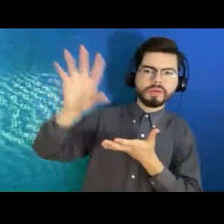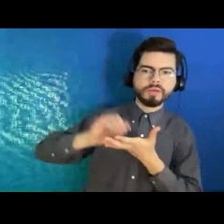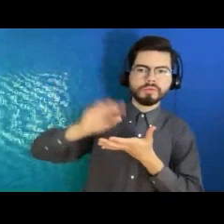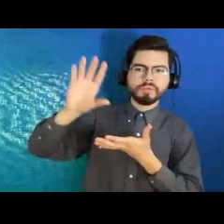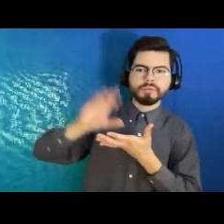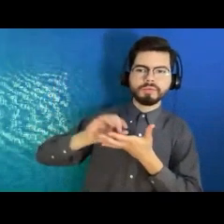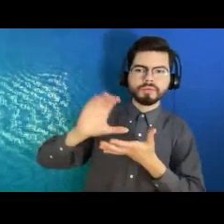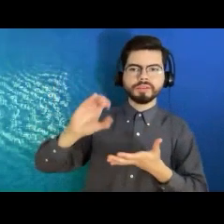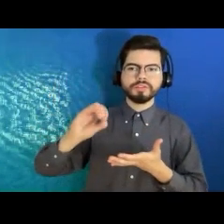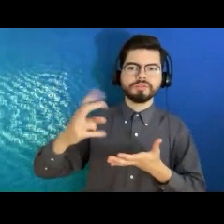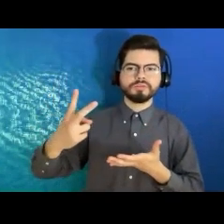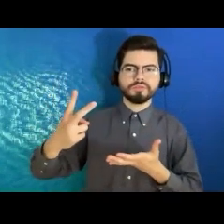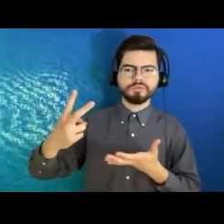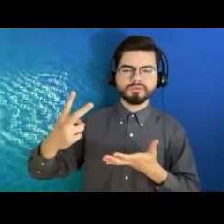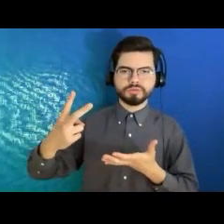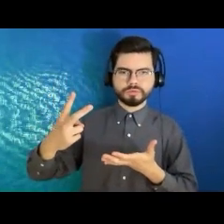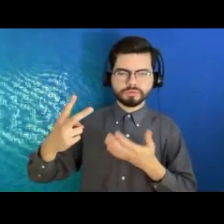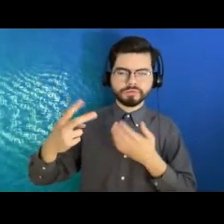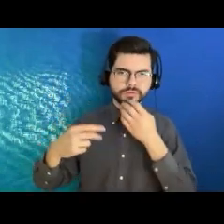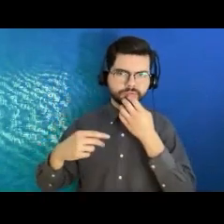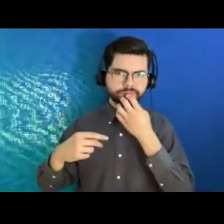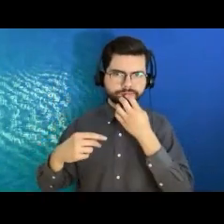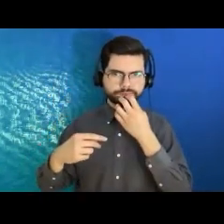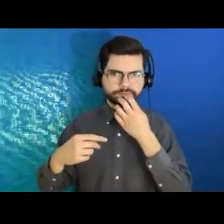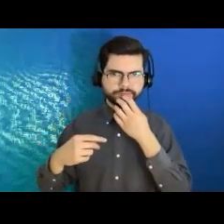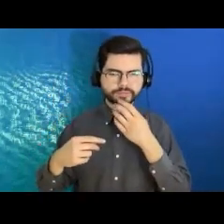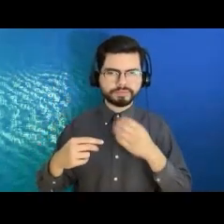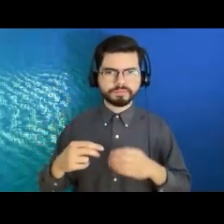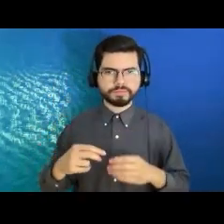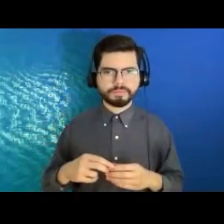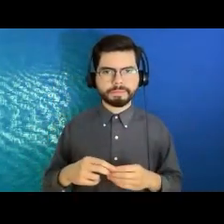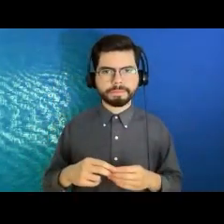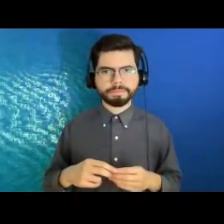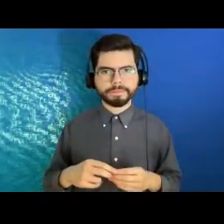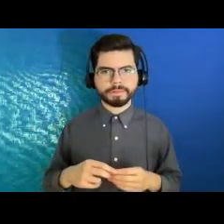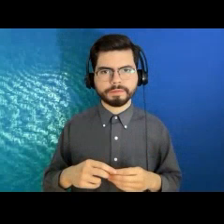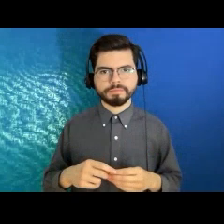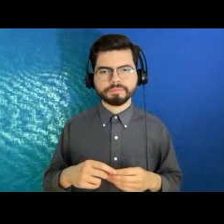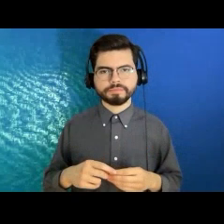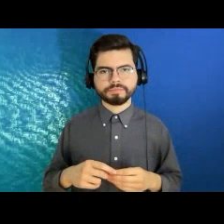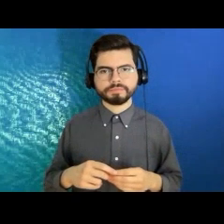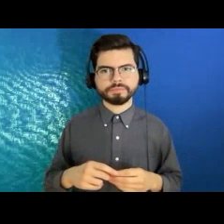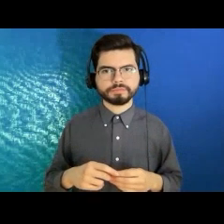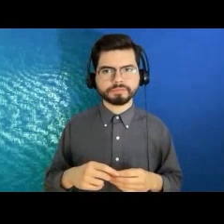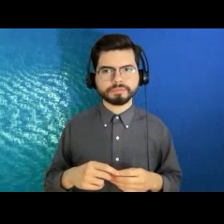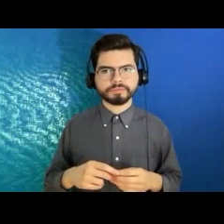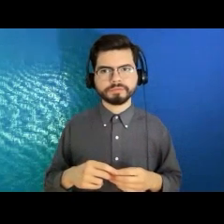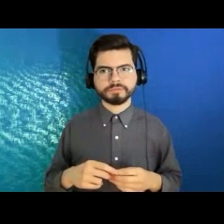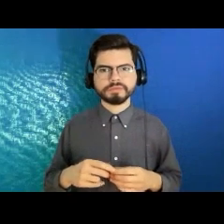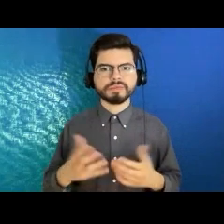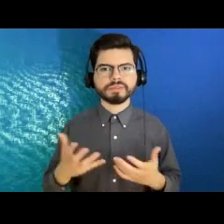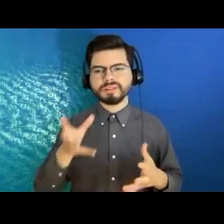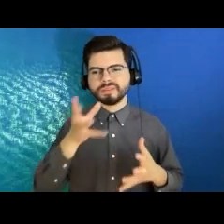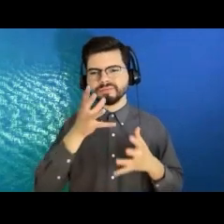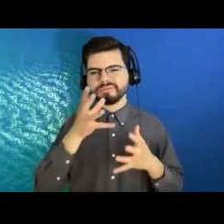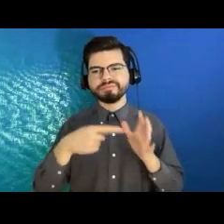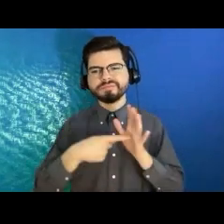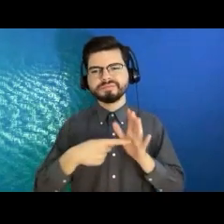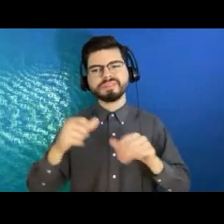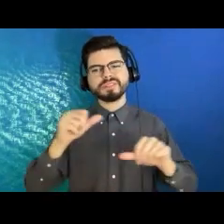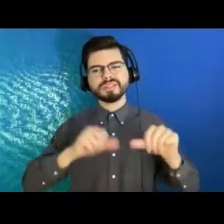When we go out and look at these exclosures, I hate showing scientific plots,